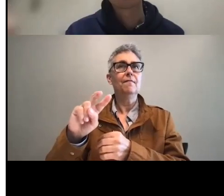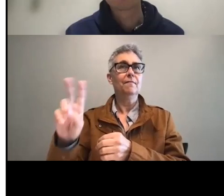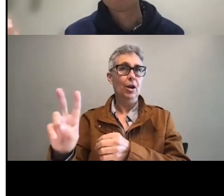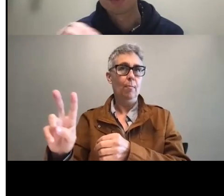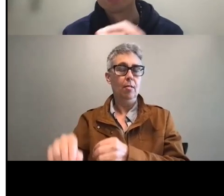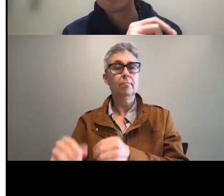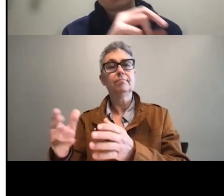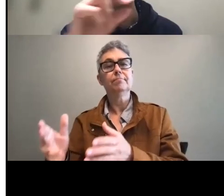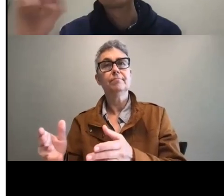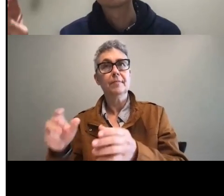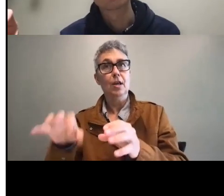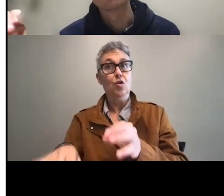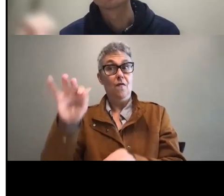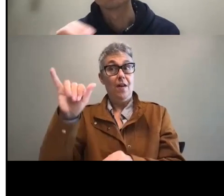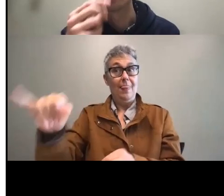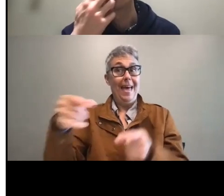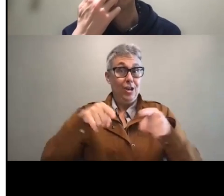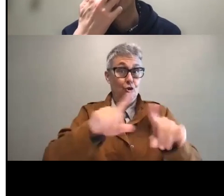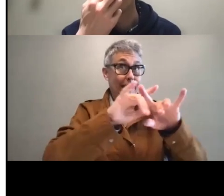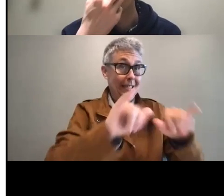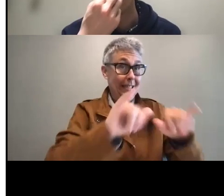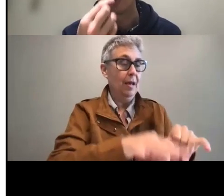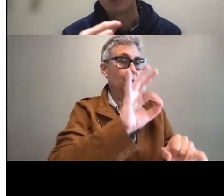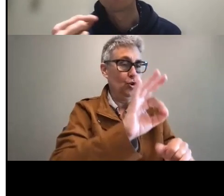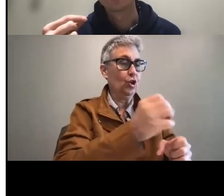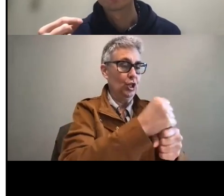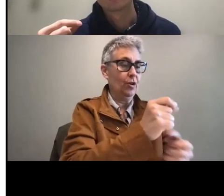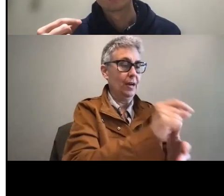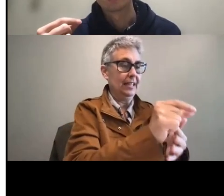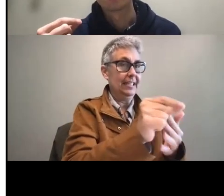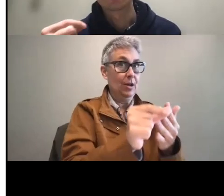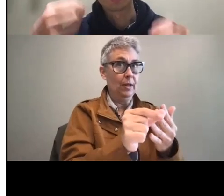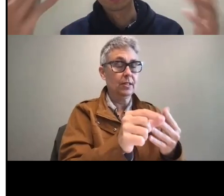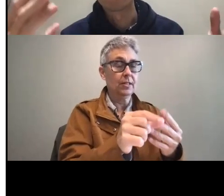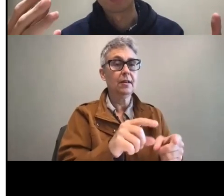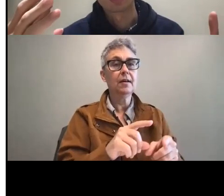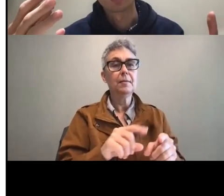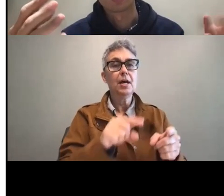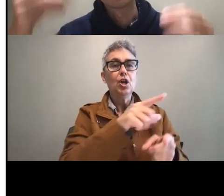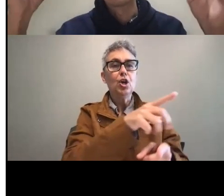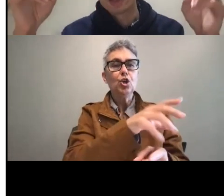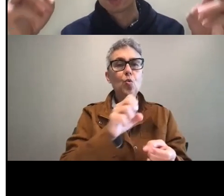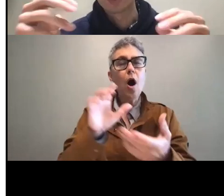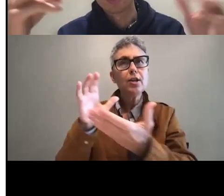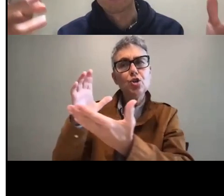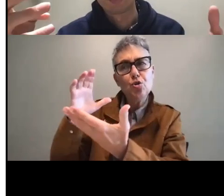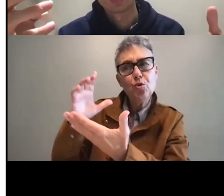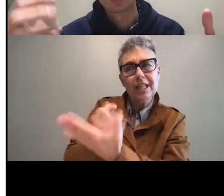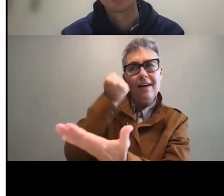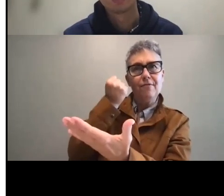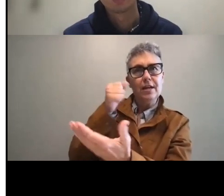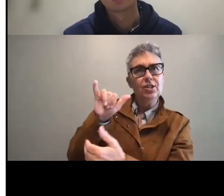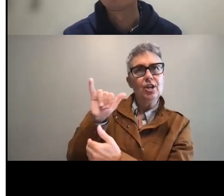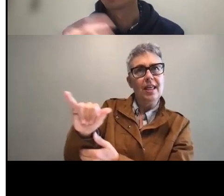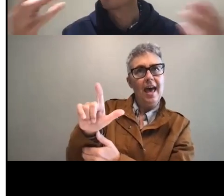designing a sequence, you want to kind of leverage the structure information, this latent structure